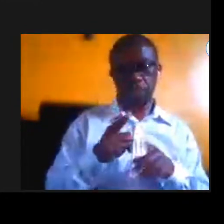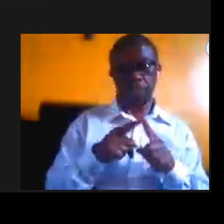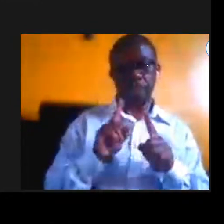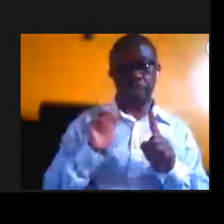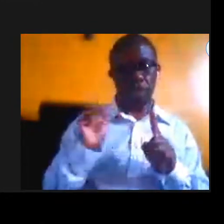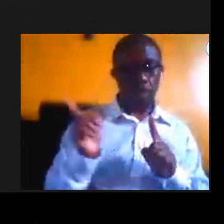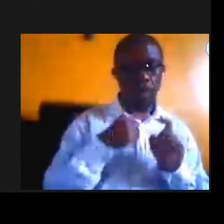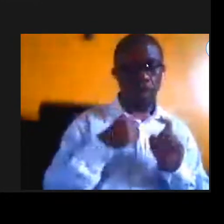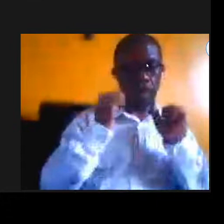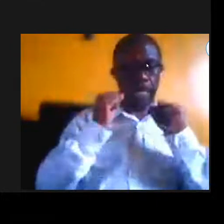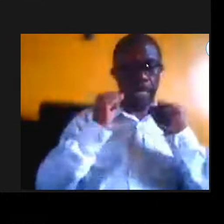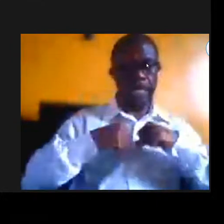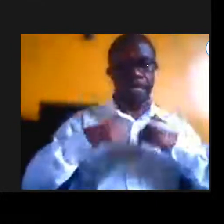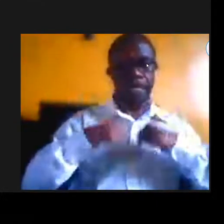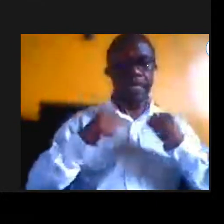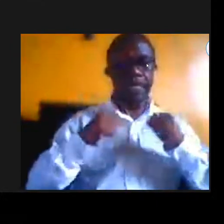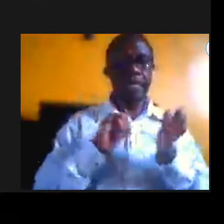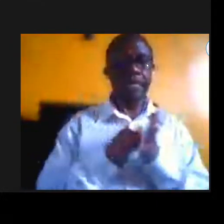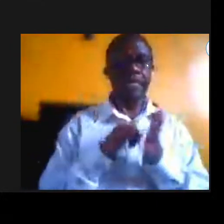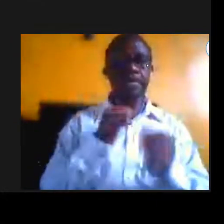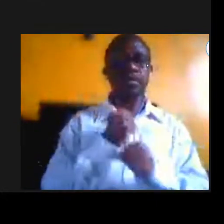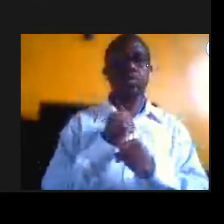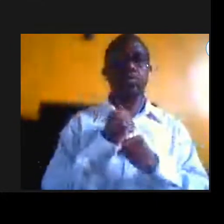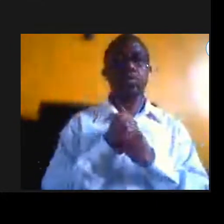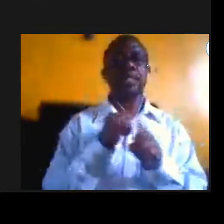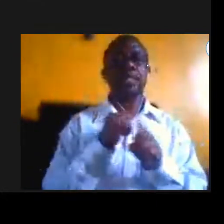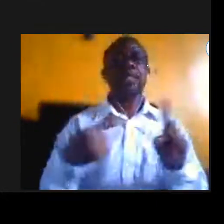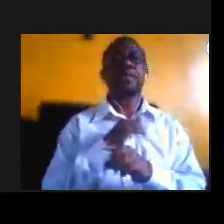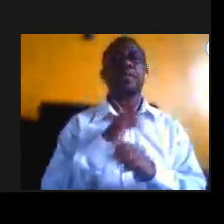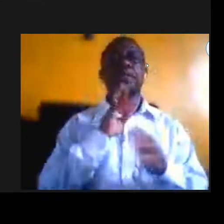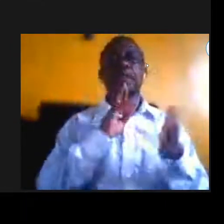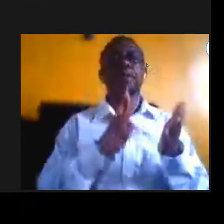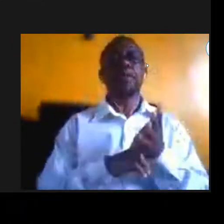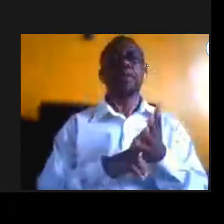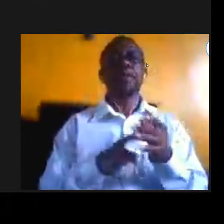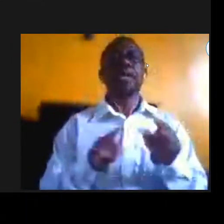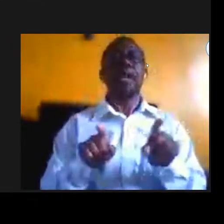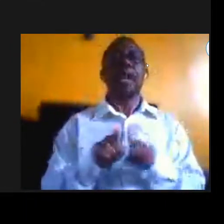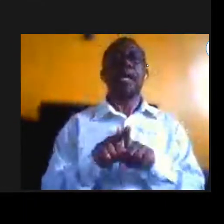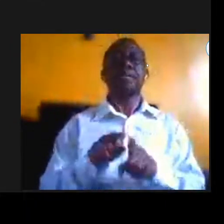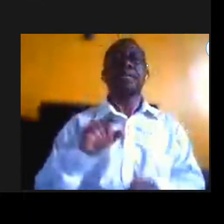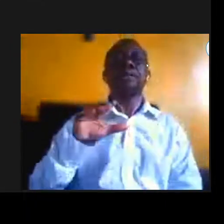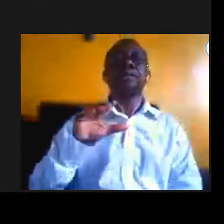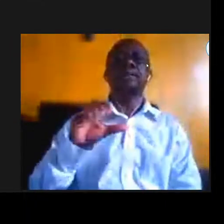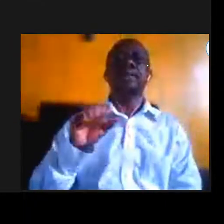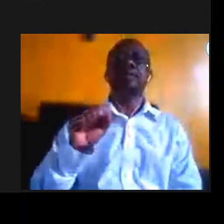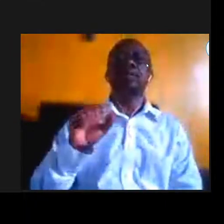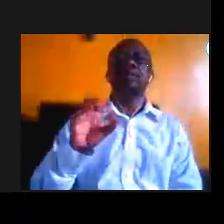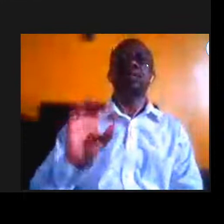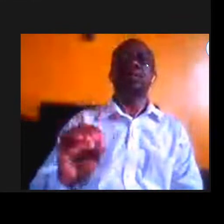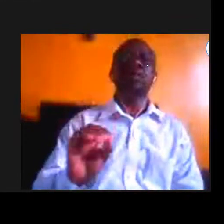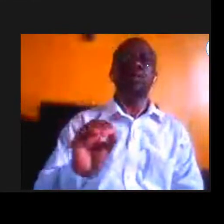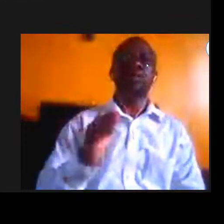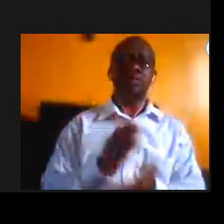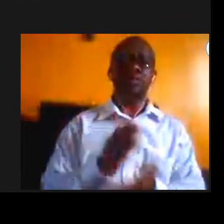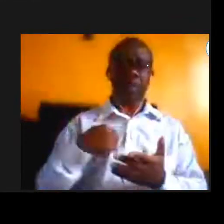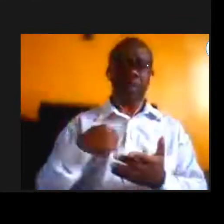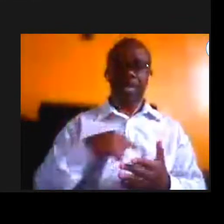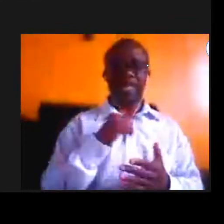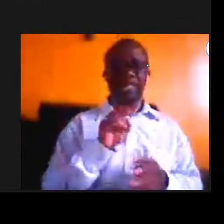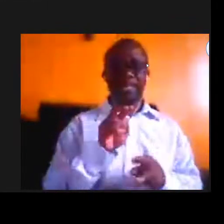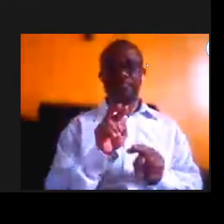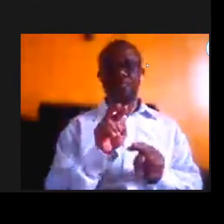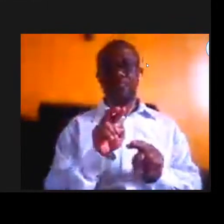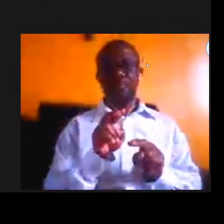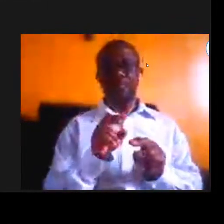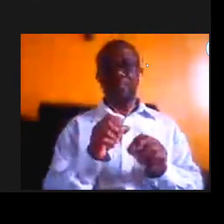that doing different reports, even with other civil society organizations, we find it very difficult because you